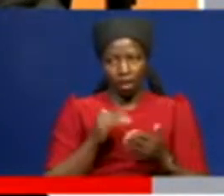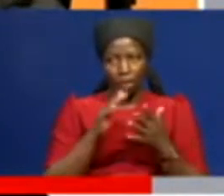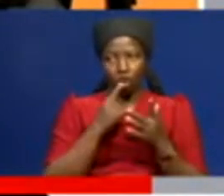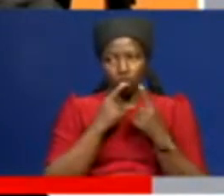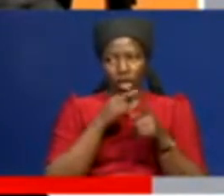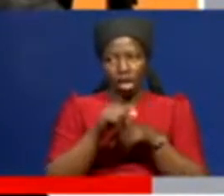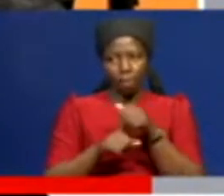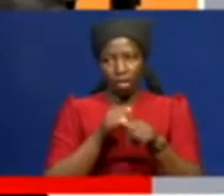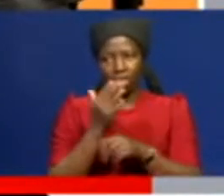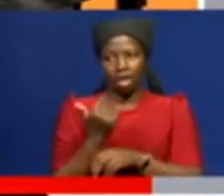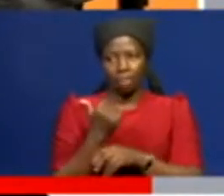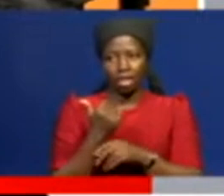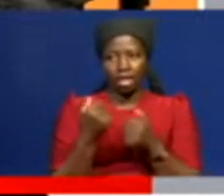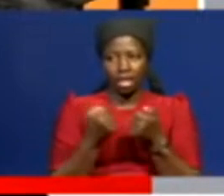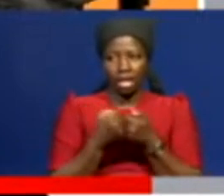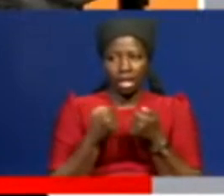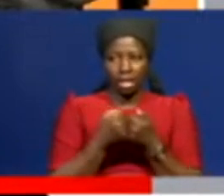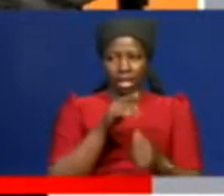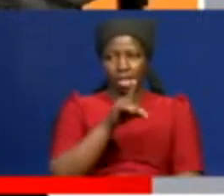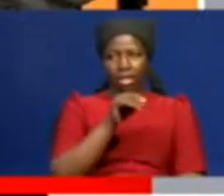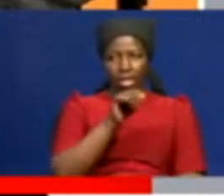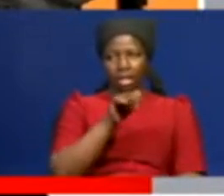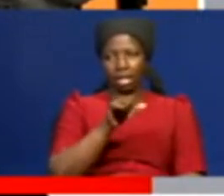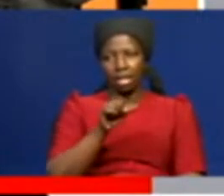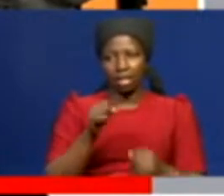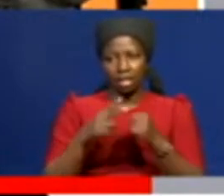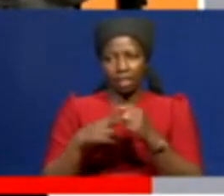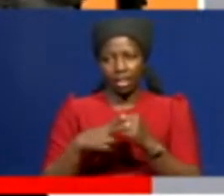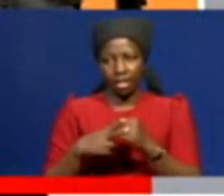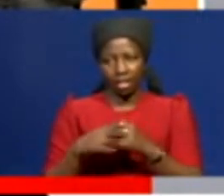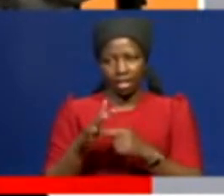regarding the upcoming Rugby Dala Sevens here on this other side. Daniel Wahome, it is back to you.